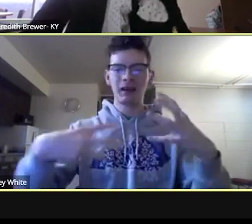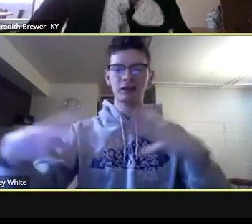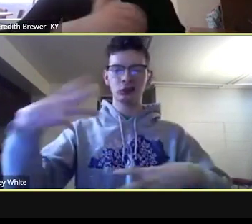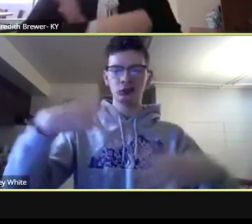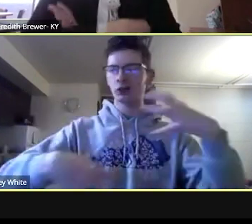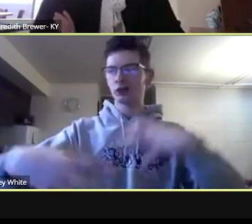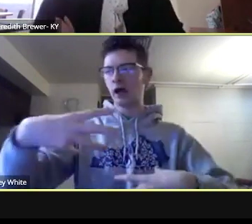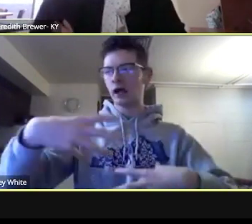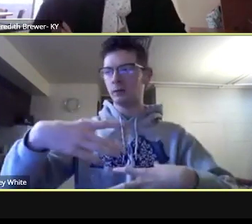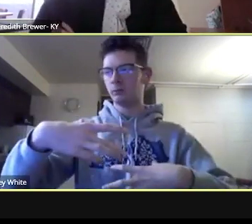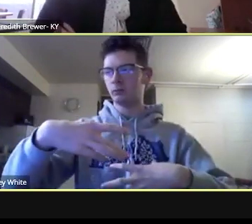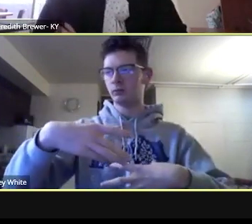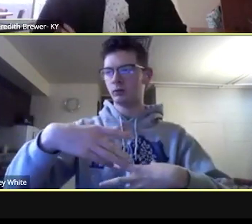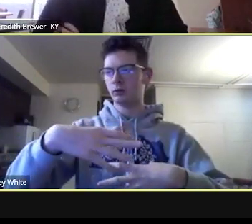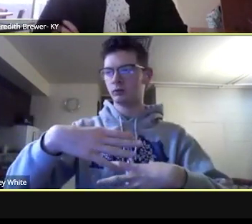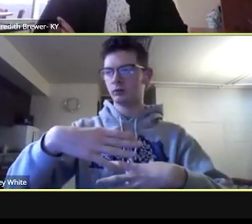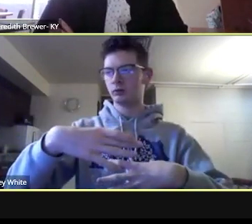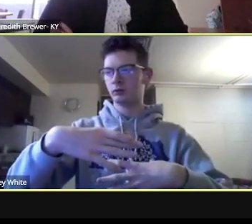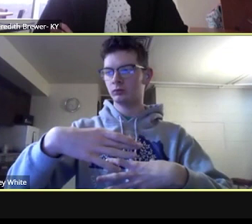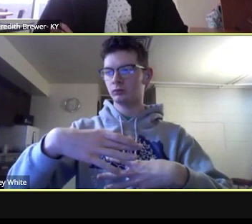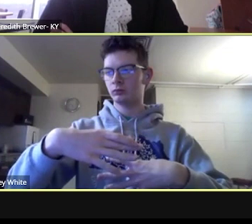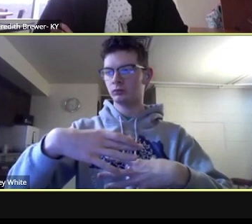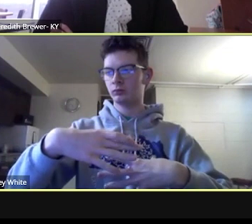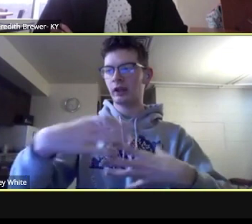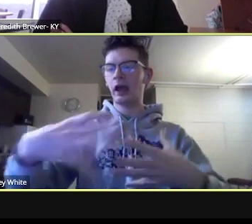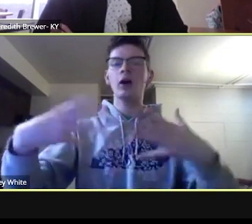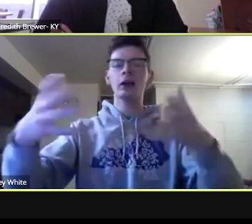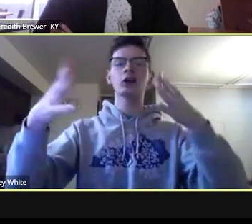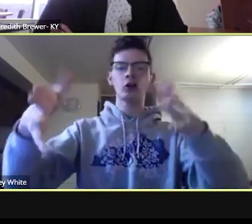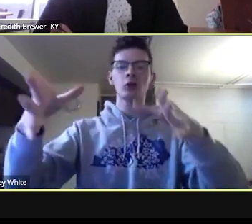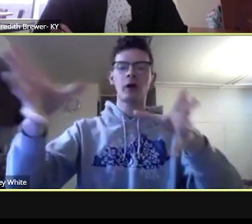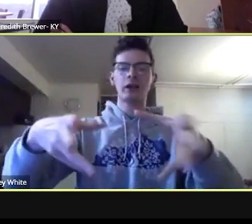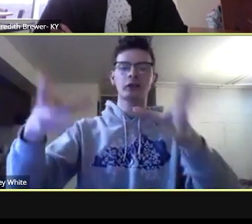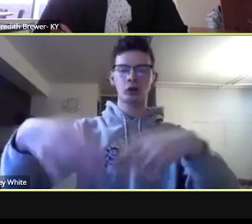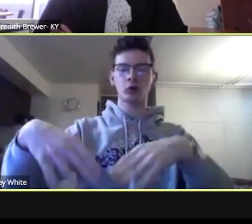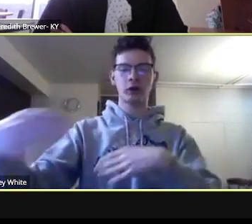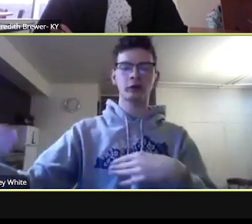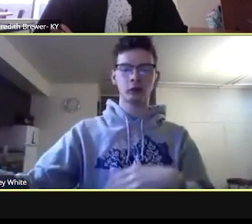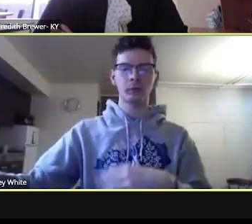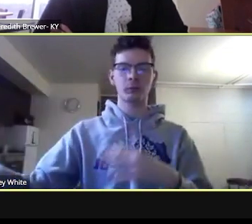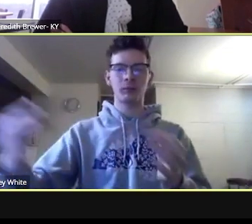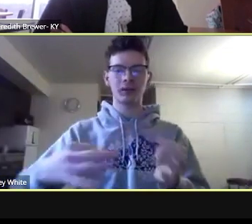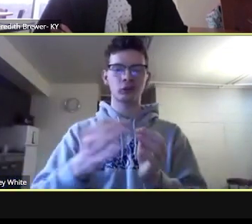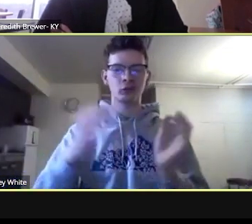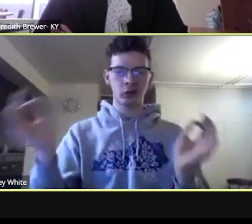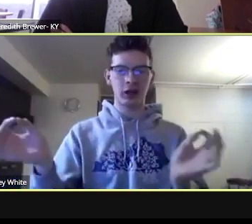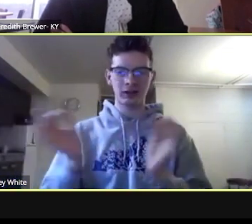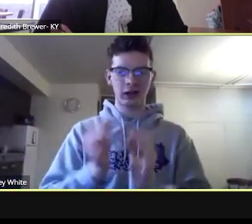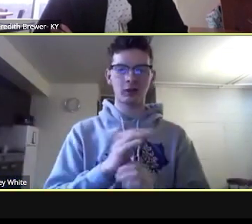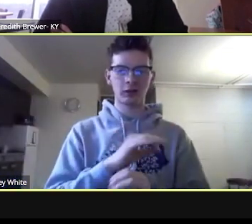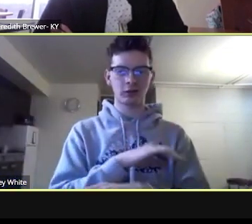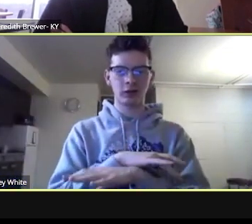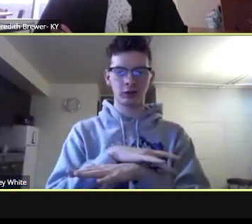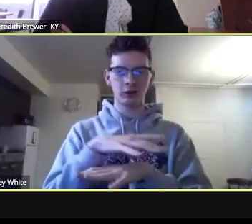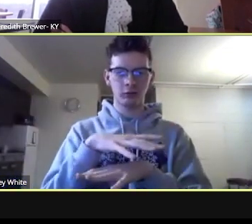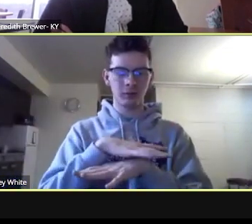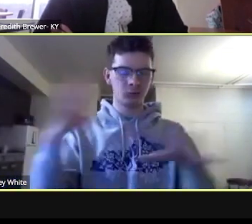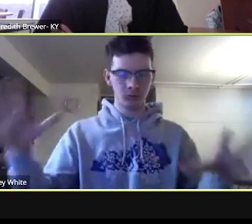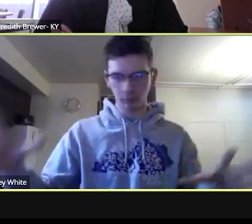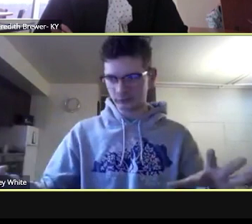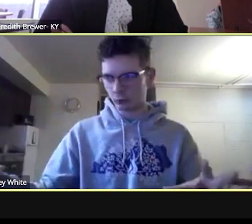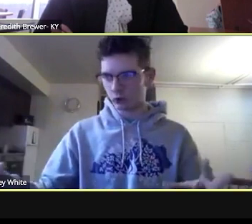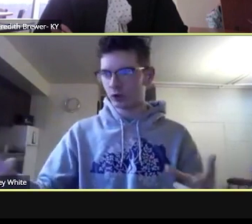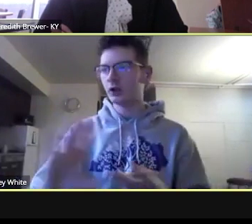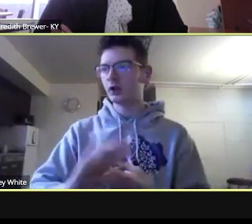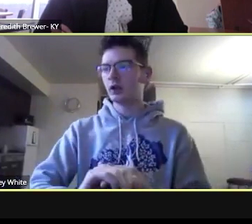we like best use our time? Like, how can you as a Kiel Council member best use your time and talents in the